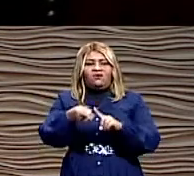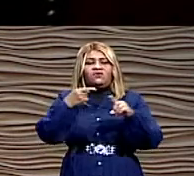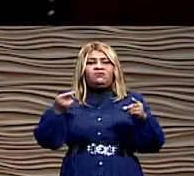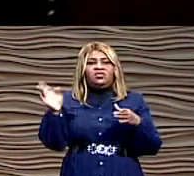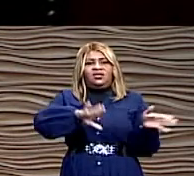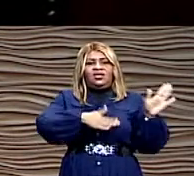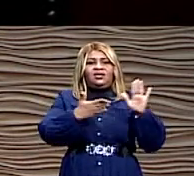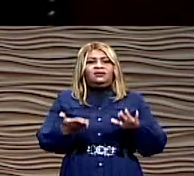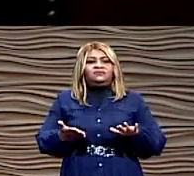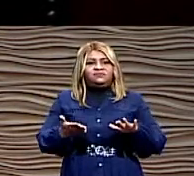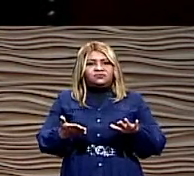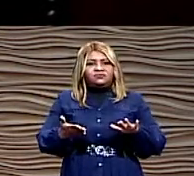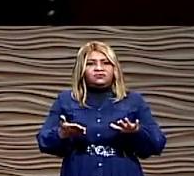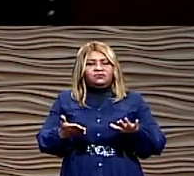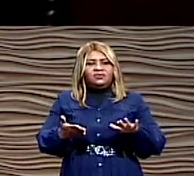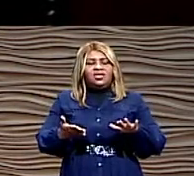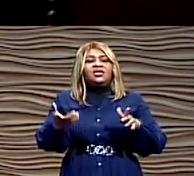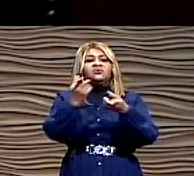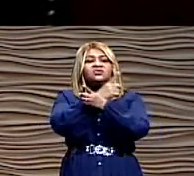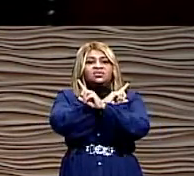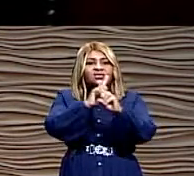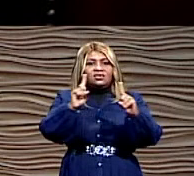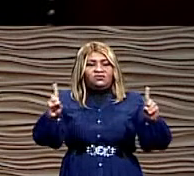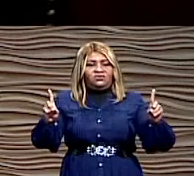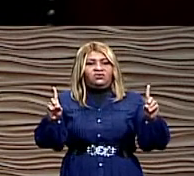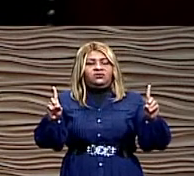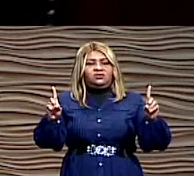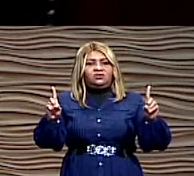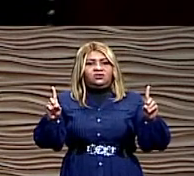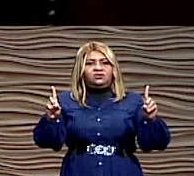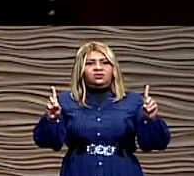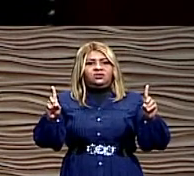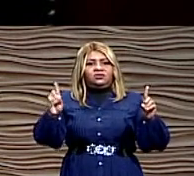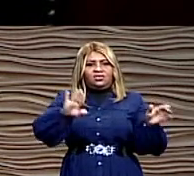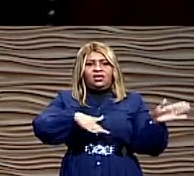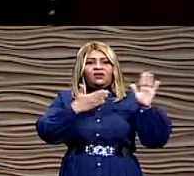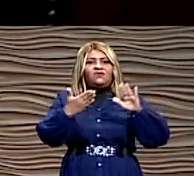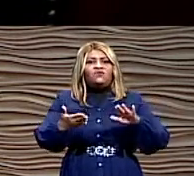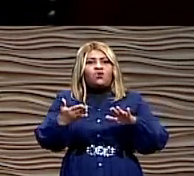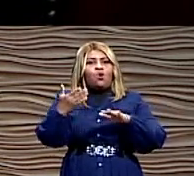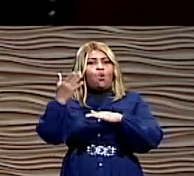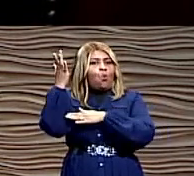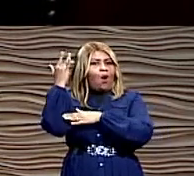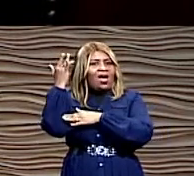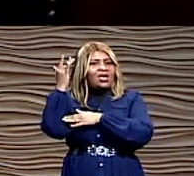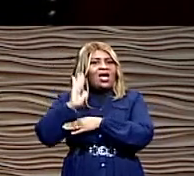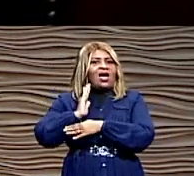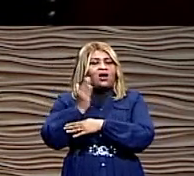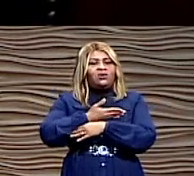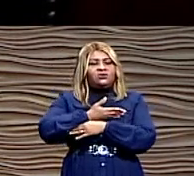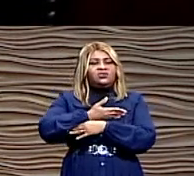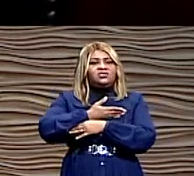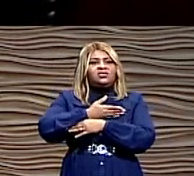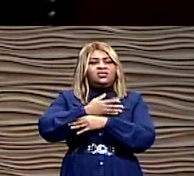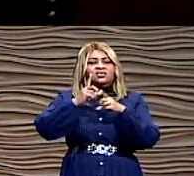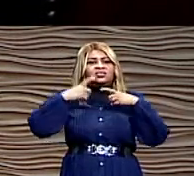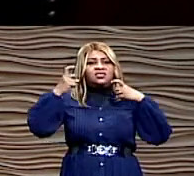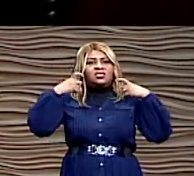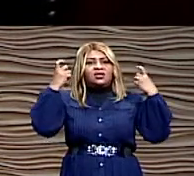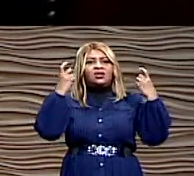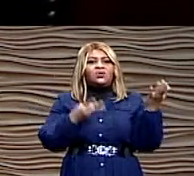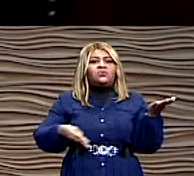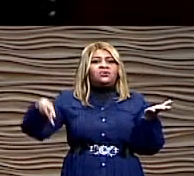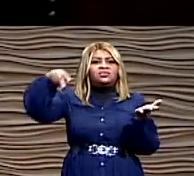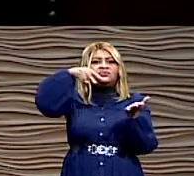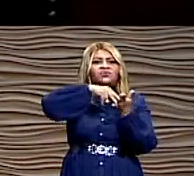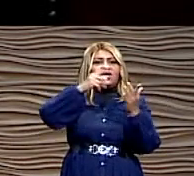dead. He was delivered over to death for our sins and was raised to life